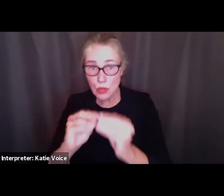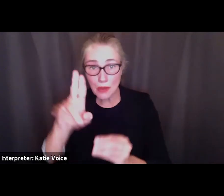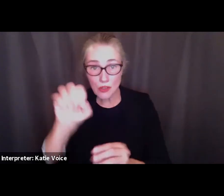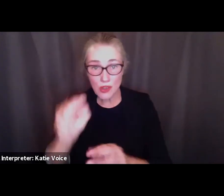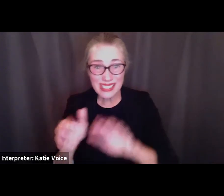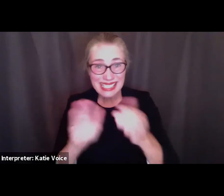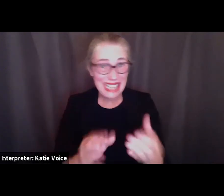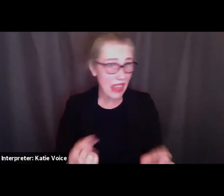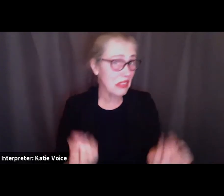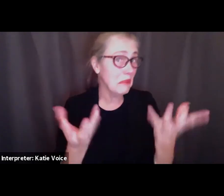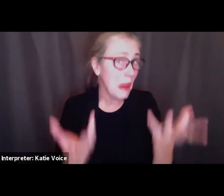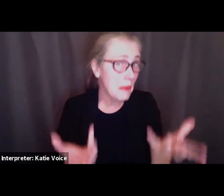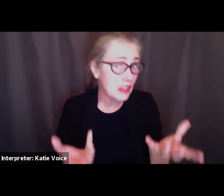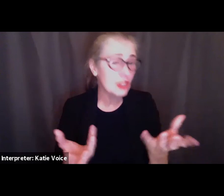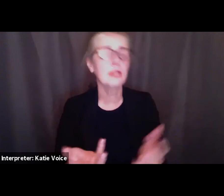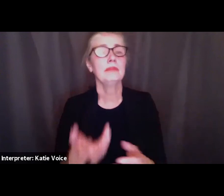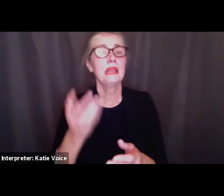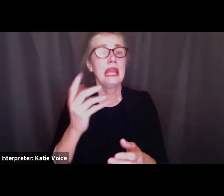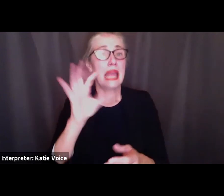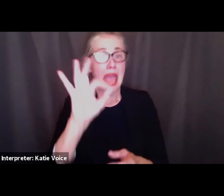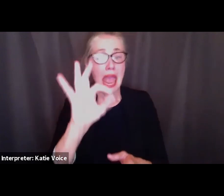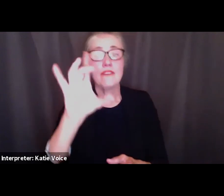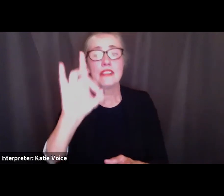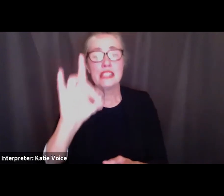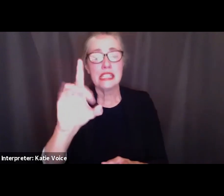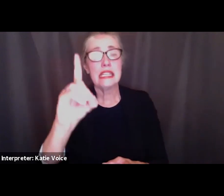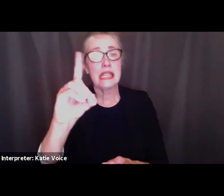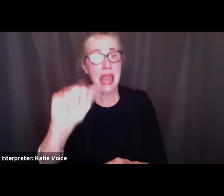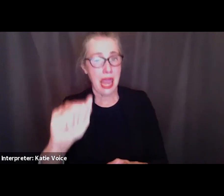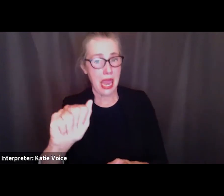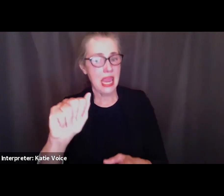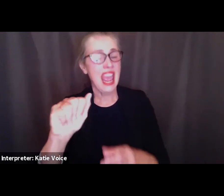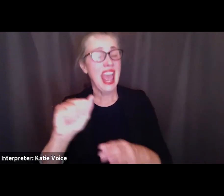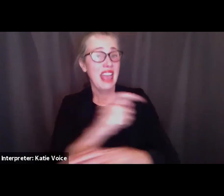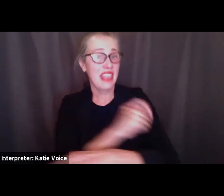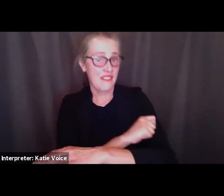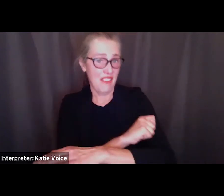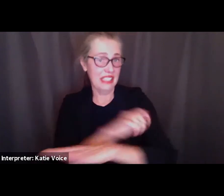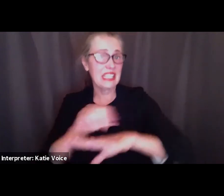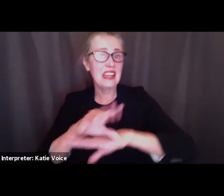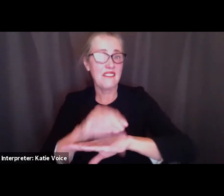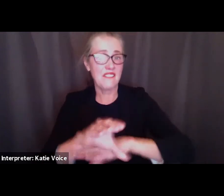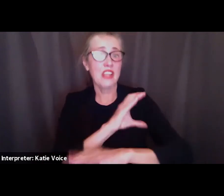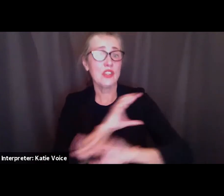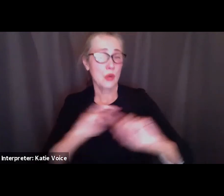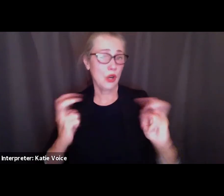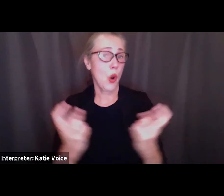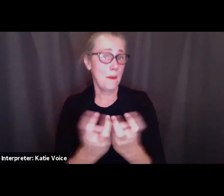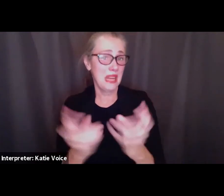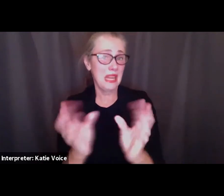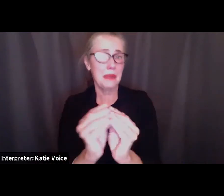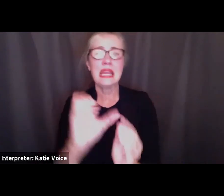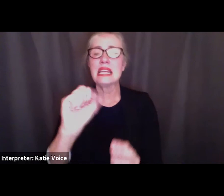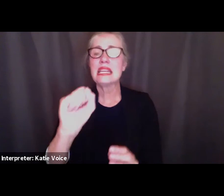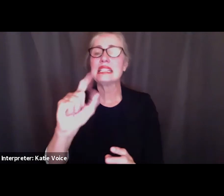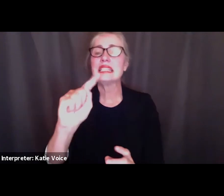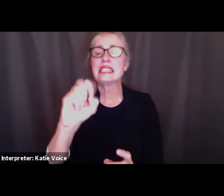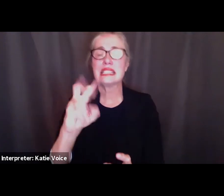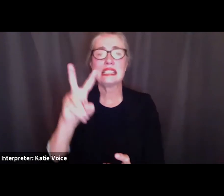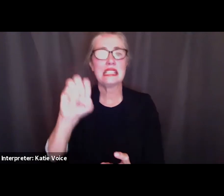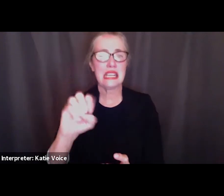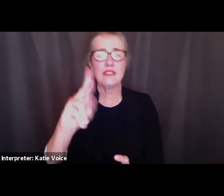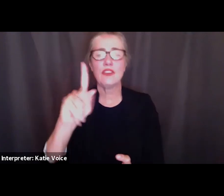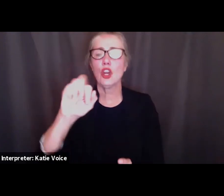be? Well, at the FDA Vaccine Advisory Committee meeting 2 weeks ago, Steve Kirsch, the executive director